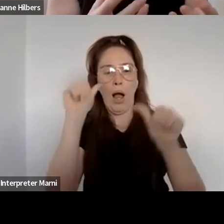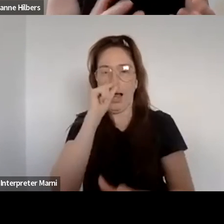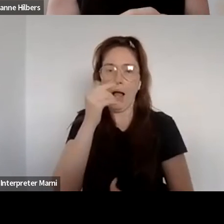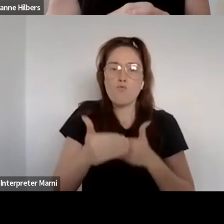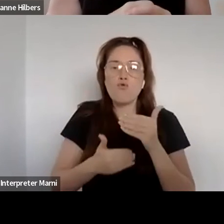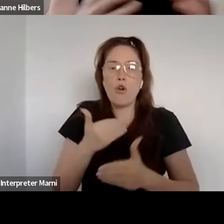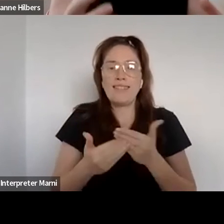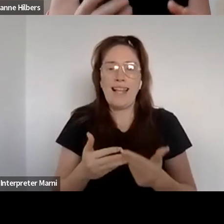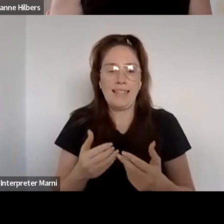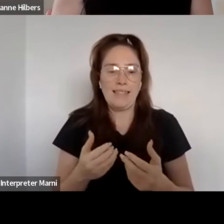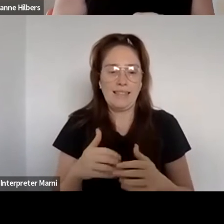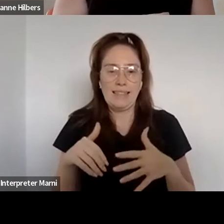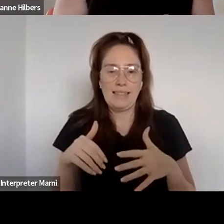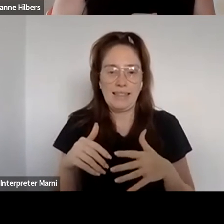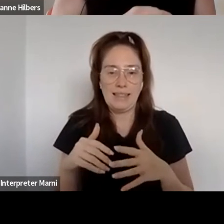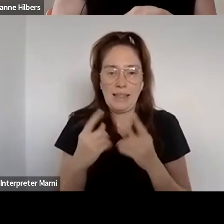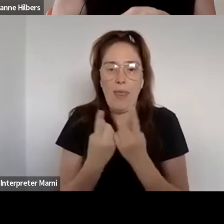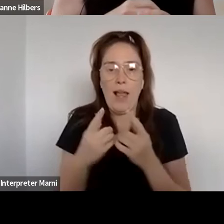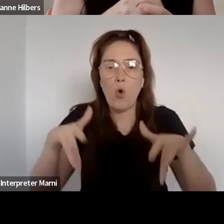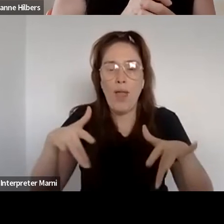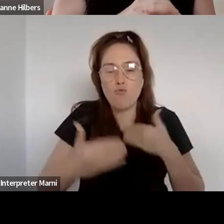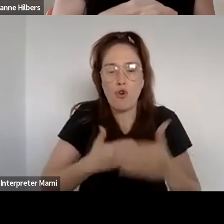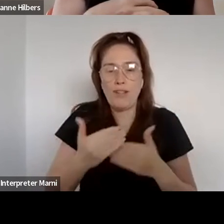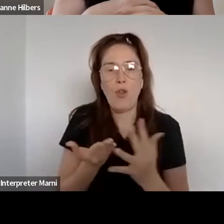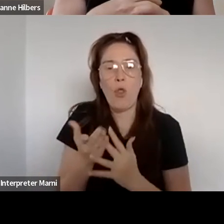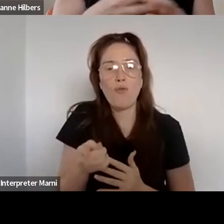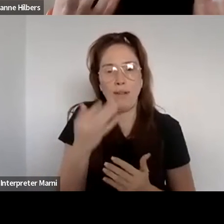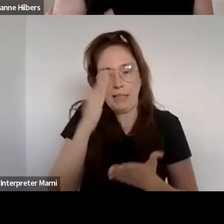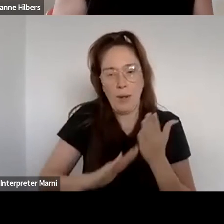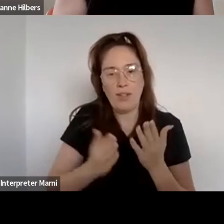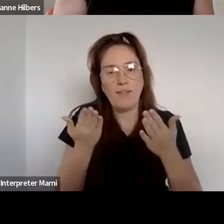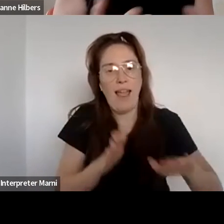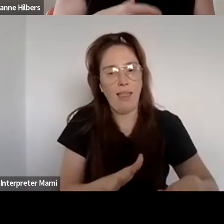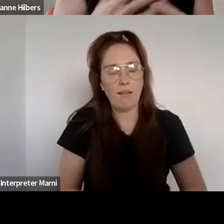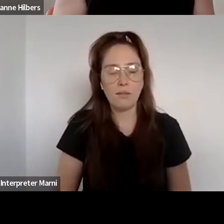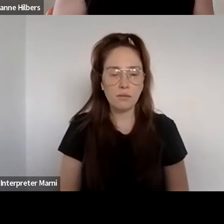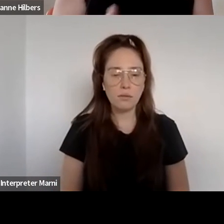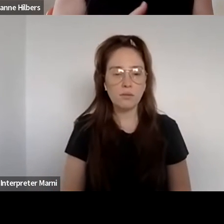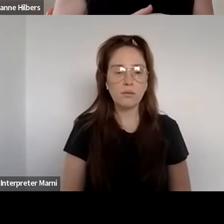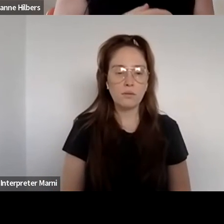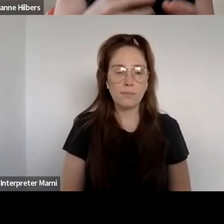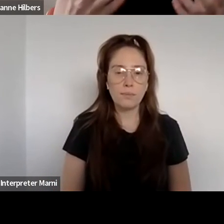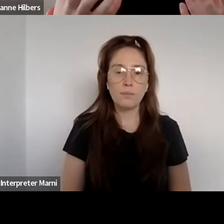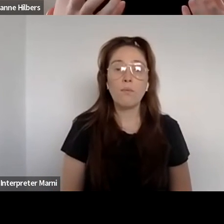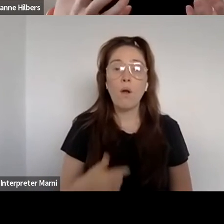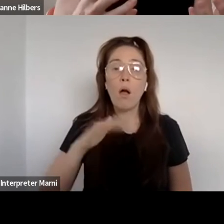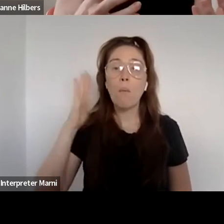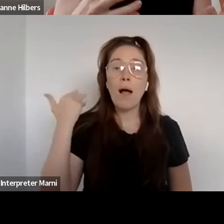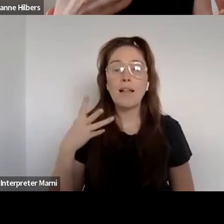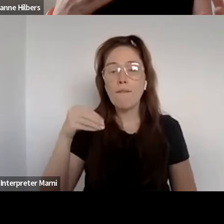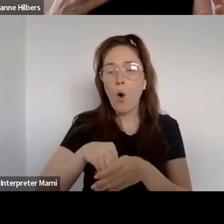that hadn't perhaps been processed at the time. But there are opportunities, of course, and I have been involved in things